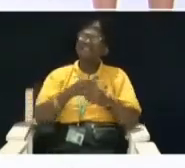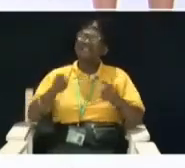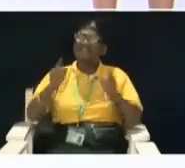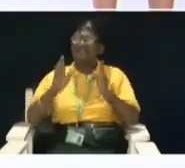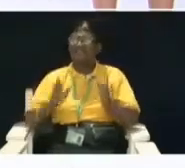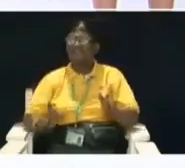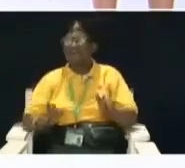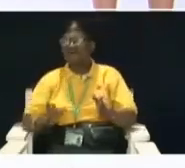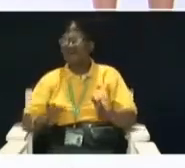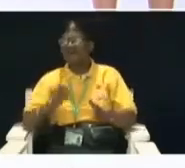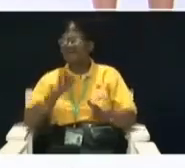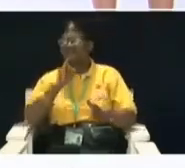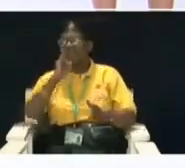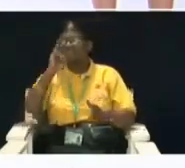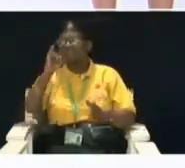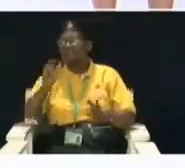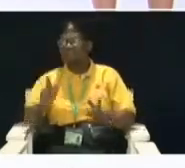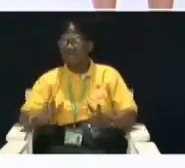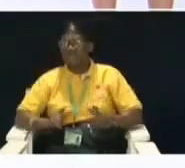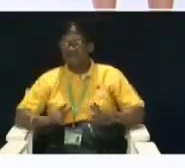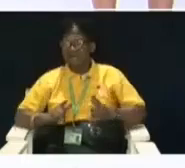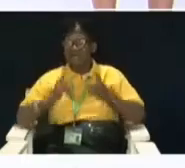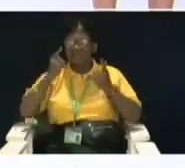is alive,